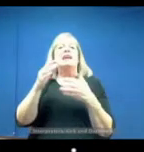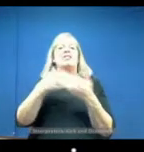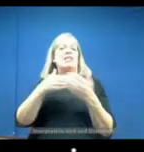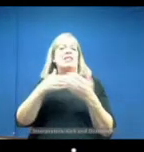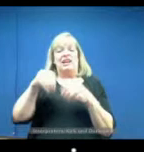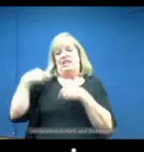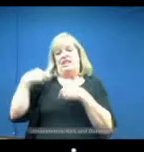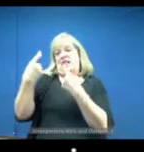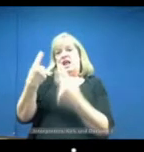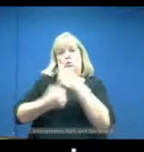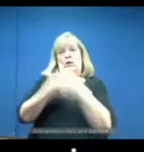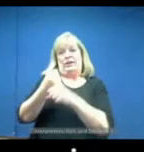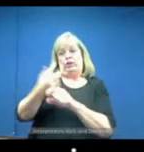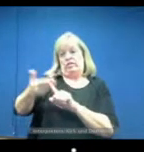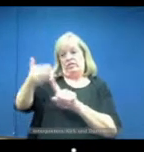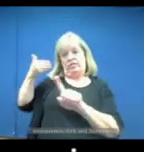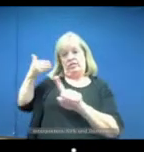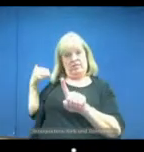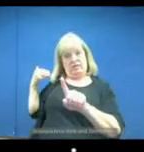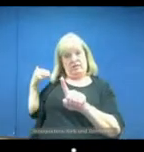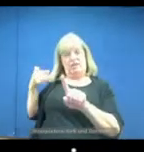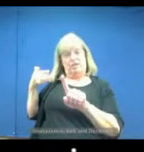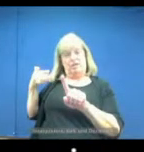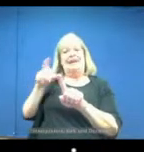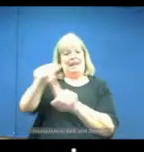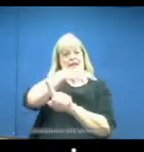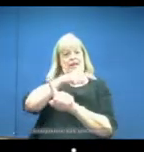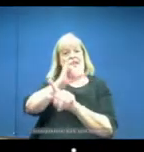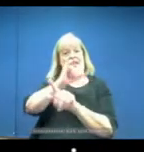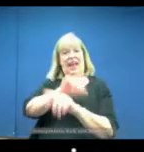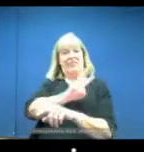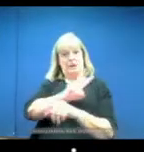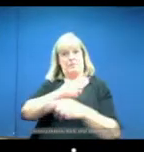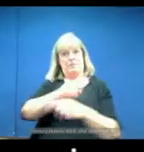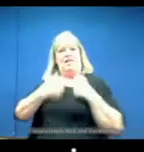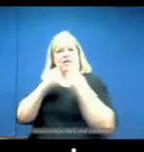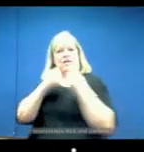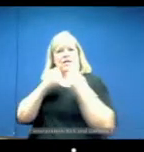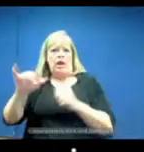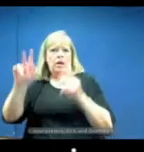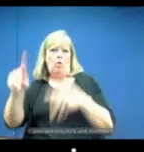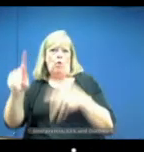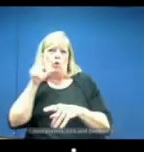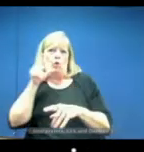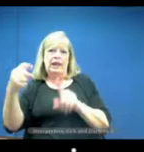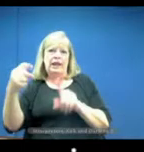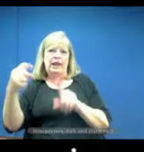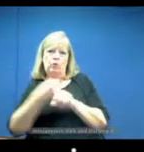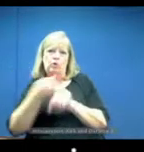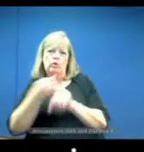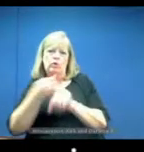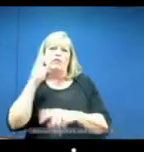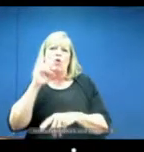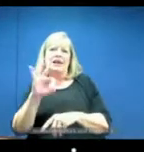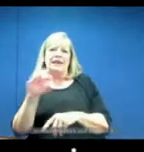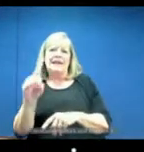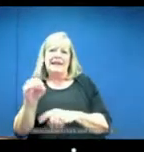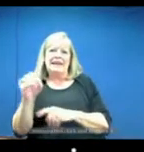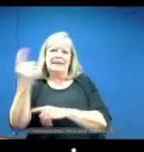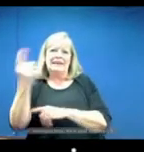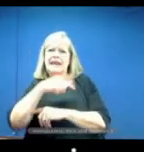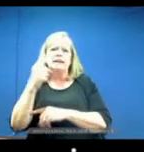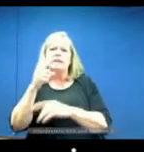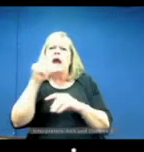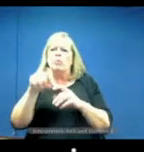you've lived with the abuser for at least 90 days. It doesn't have to be the most recent 90 days, but at some 90-day